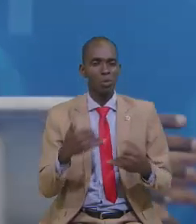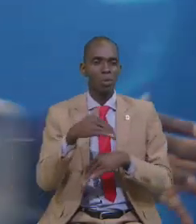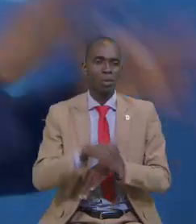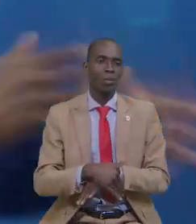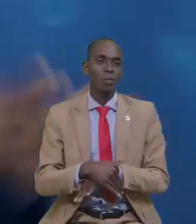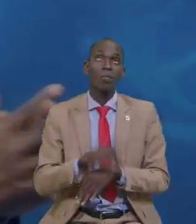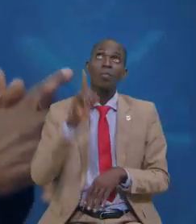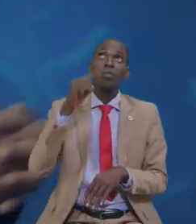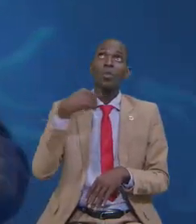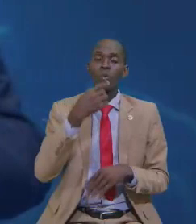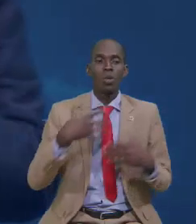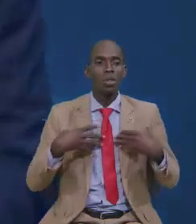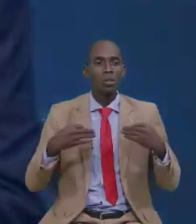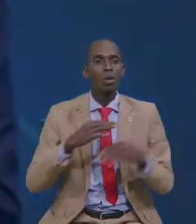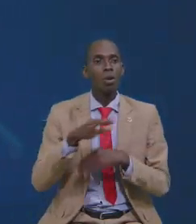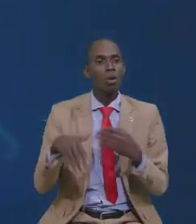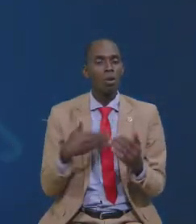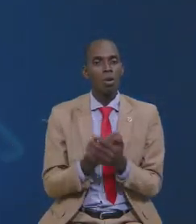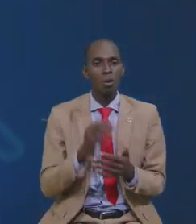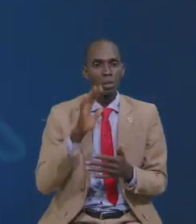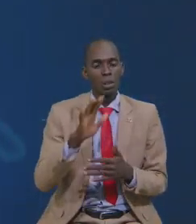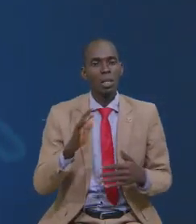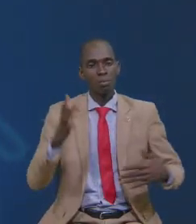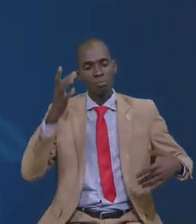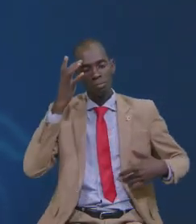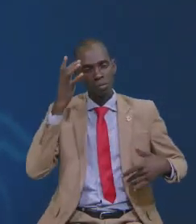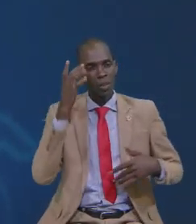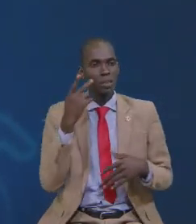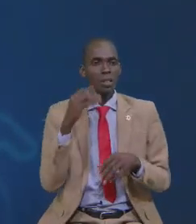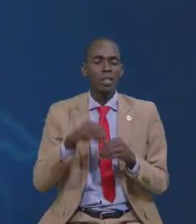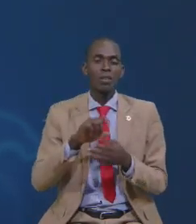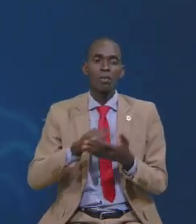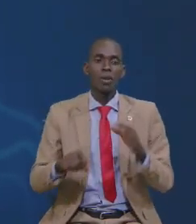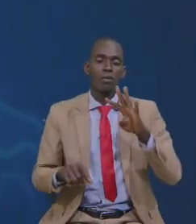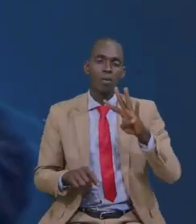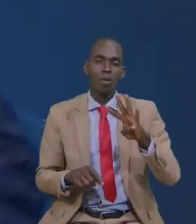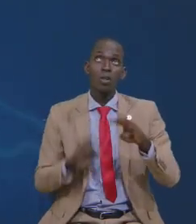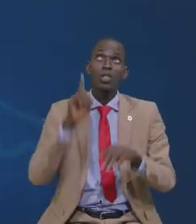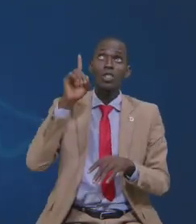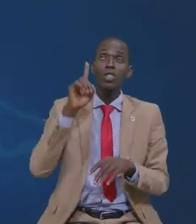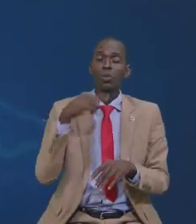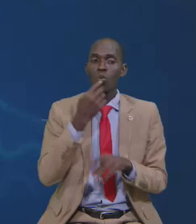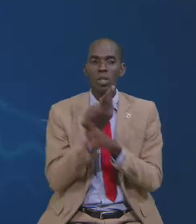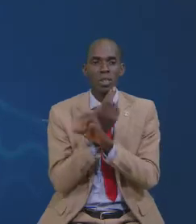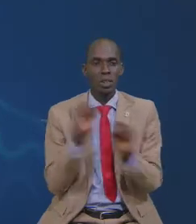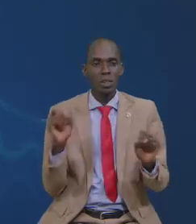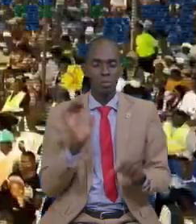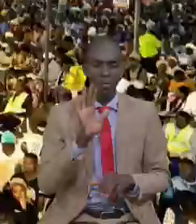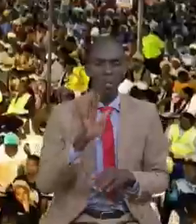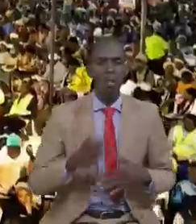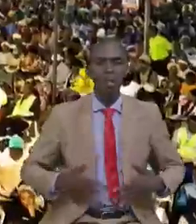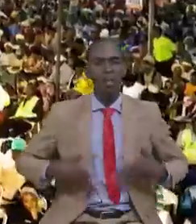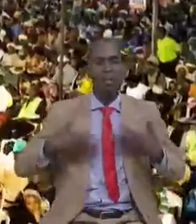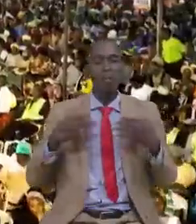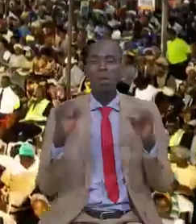thy diseases? Look at verse 4. Verse 4 says, who redeemest thy life, nothing